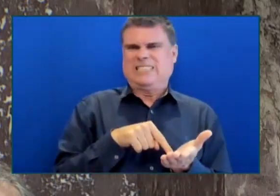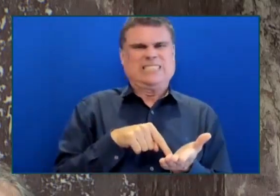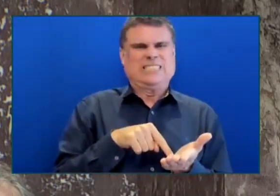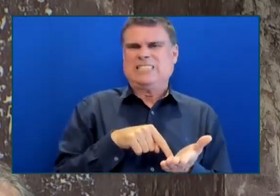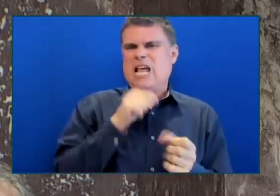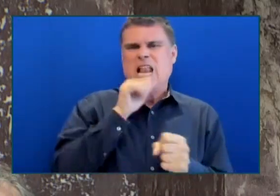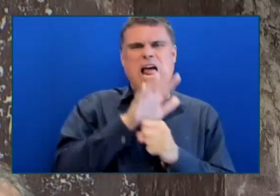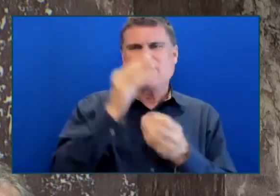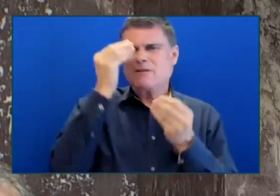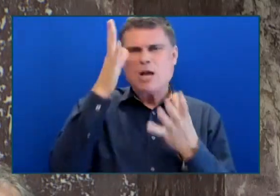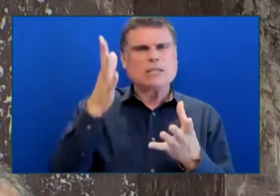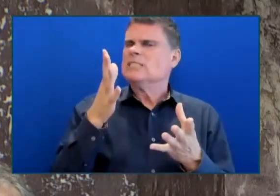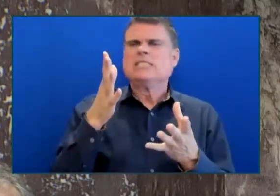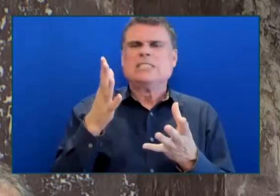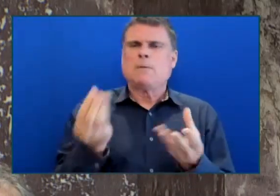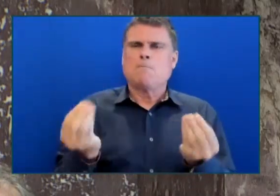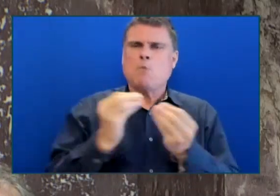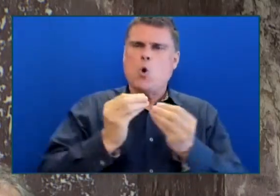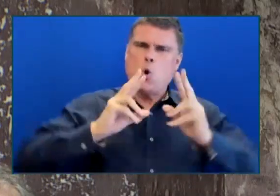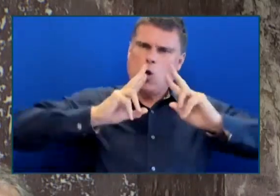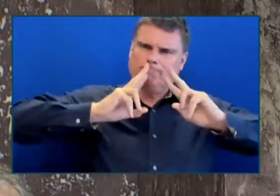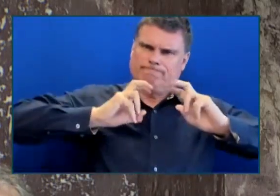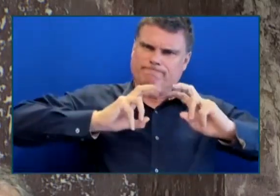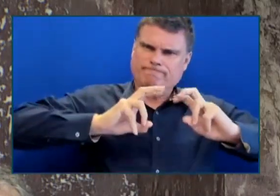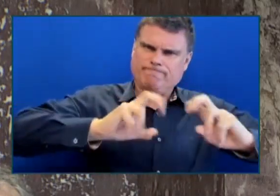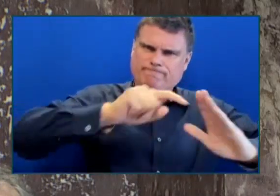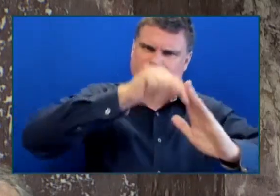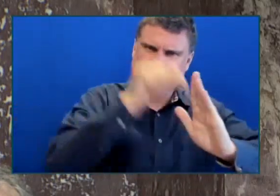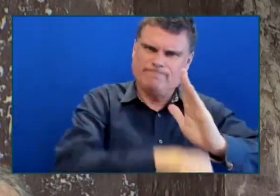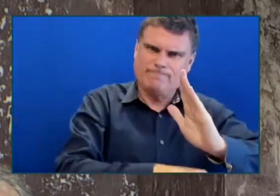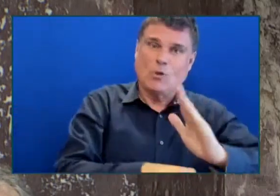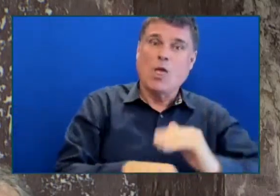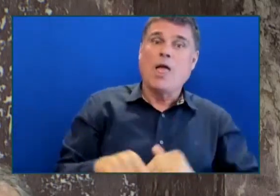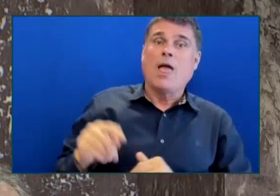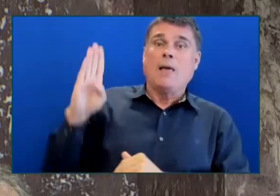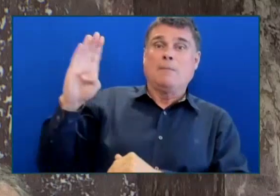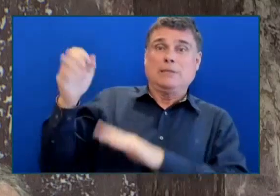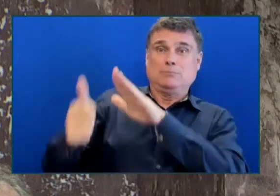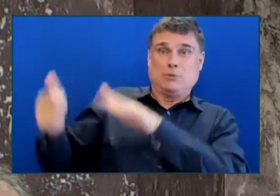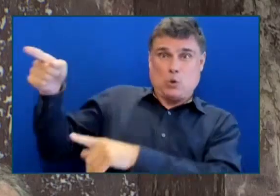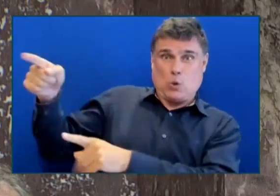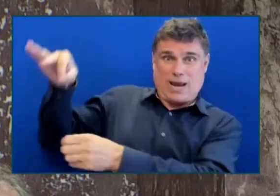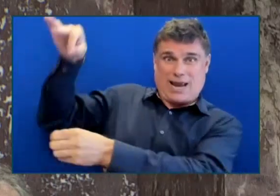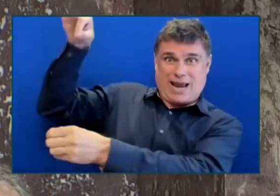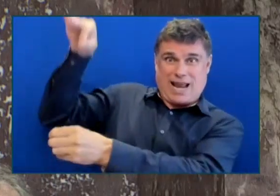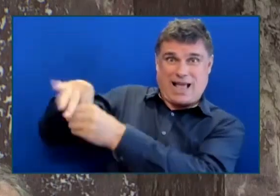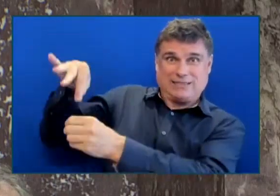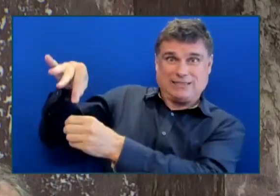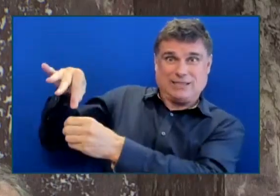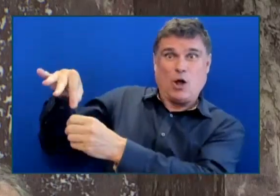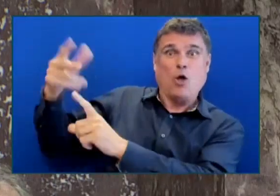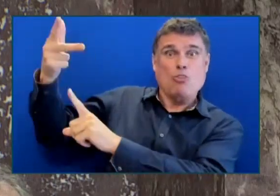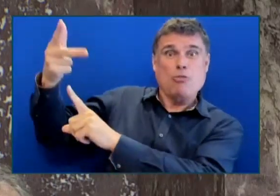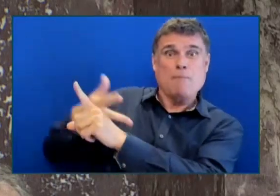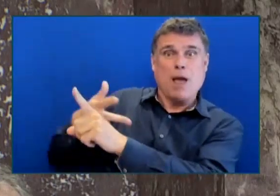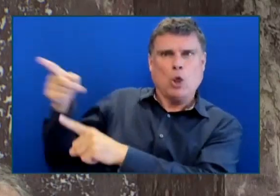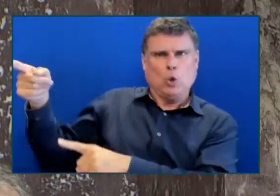When the Premier came in, within 3 months of coming into the file, he realized, hey, wait a minute, there's some serious issues here.